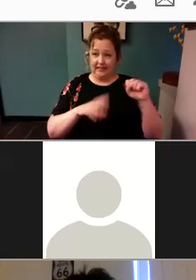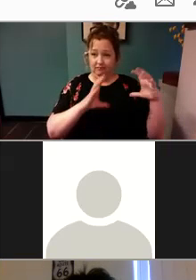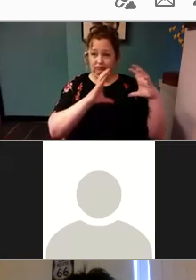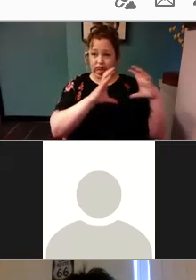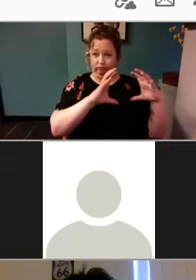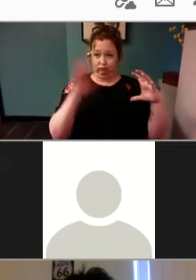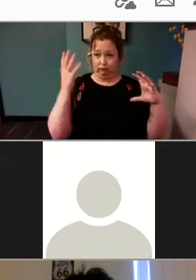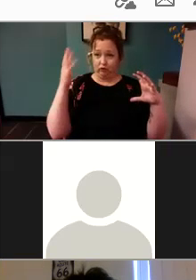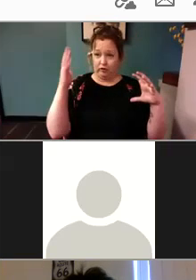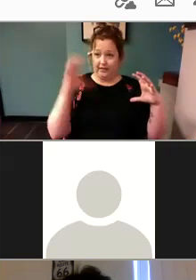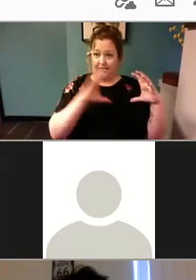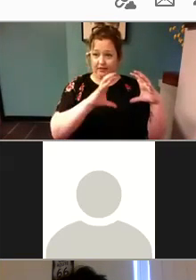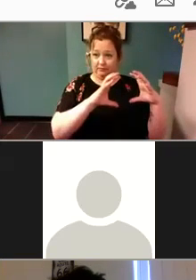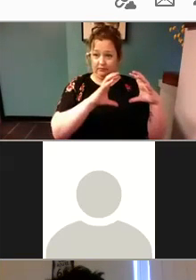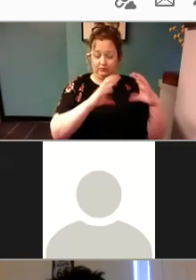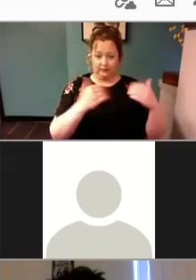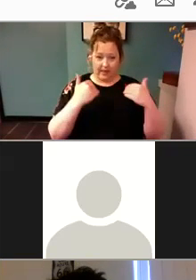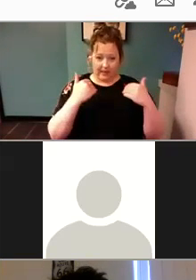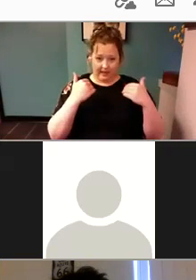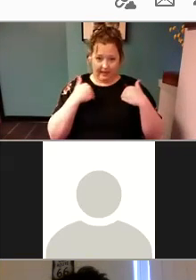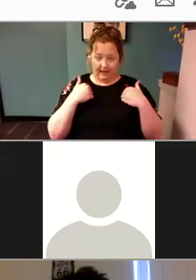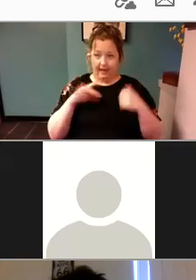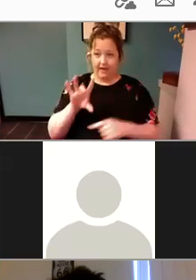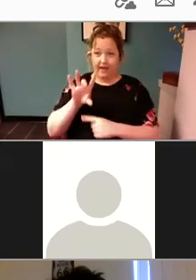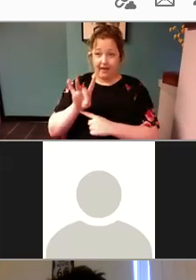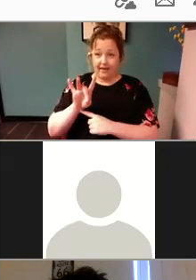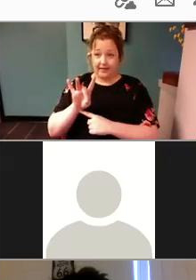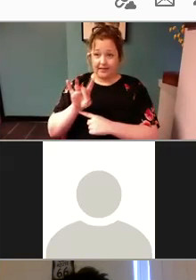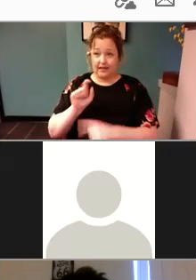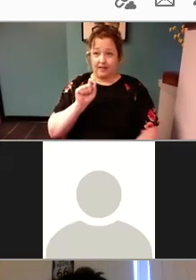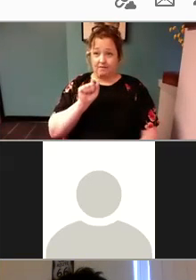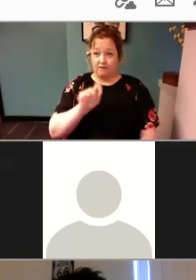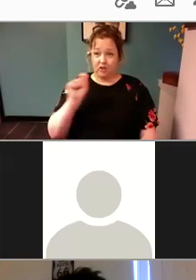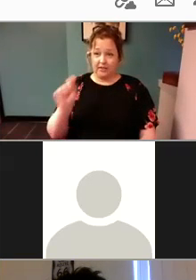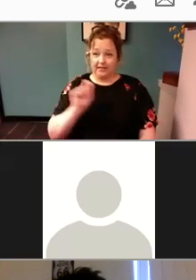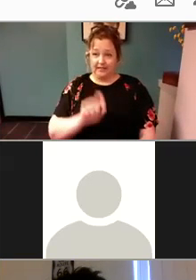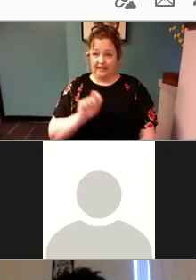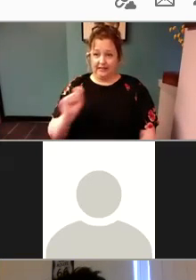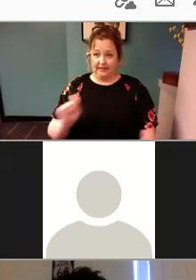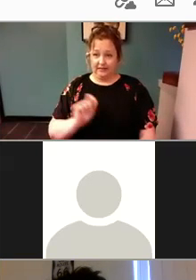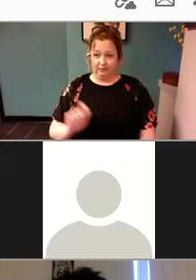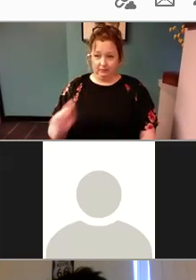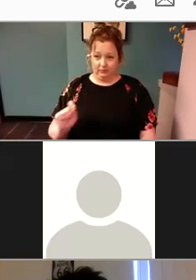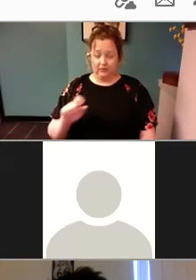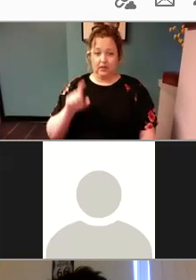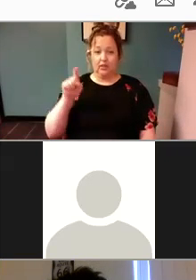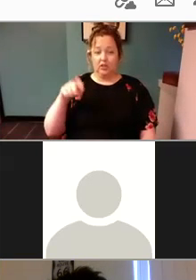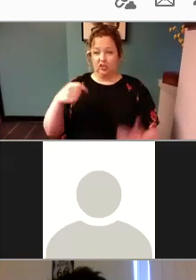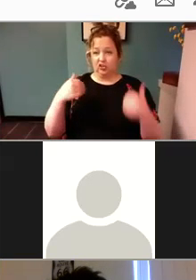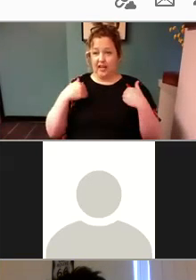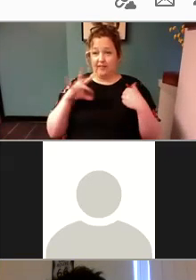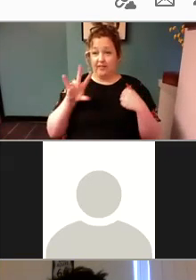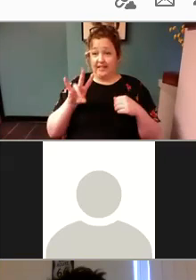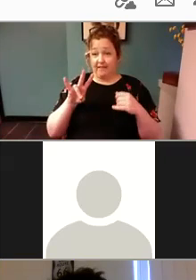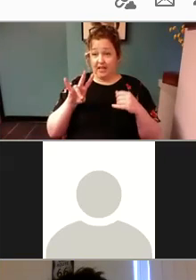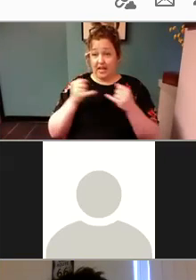3, 4, 5, 6, 7, 8 vertices here. So by definition, we should have 7 edges. So 1, 2, 3, 4, 5,